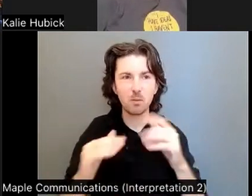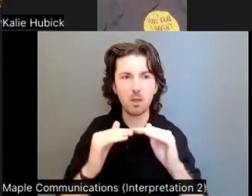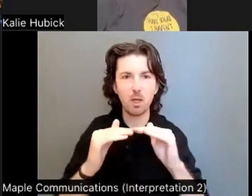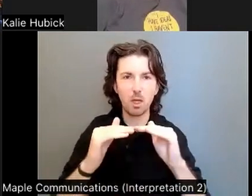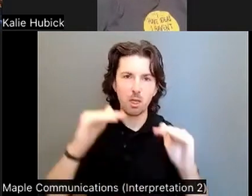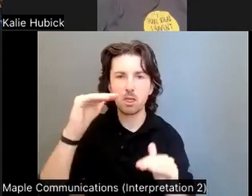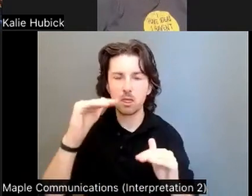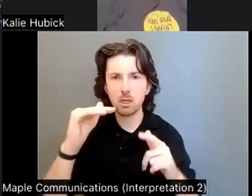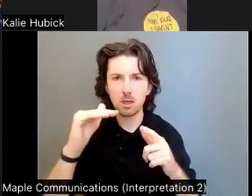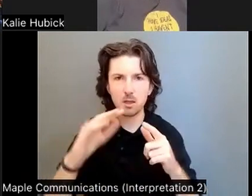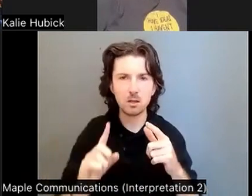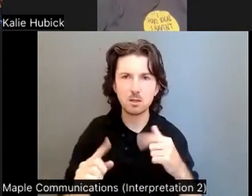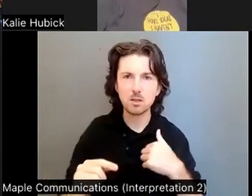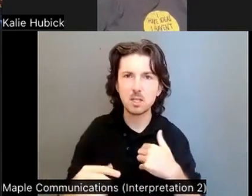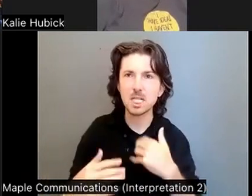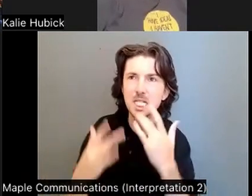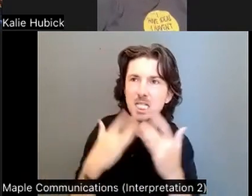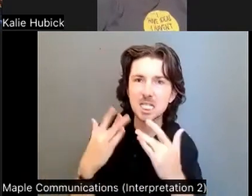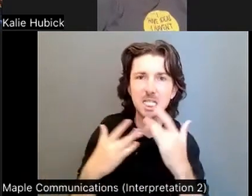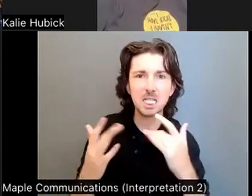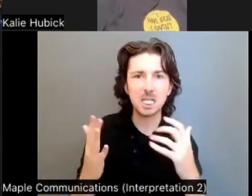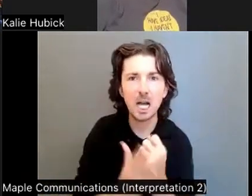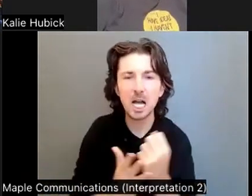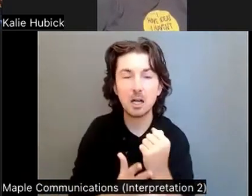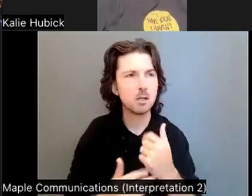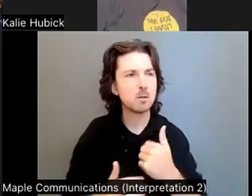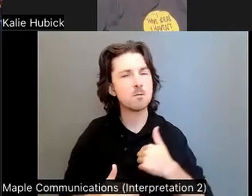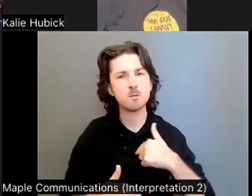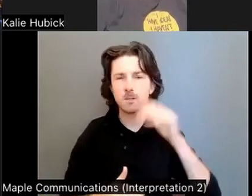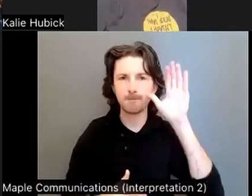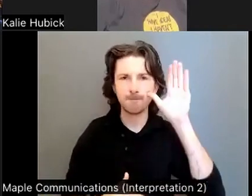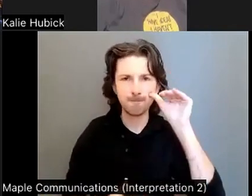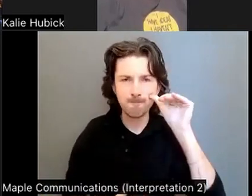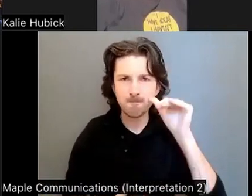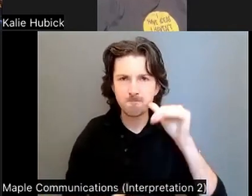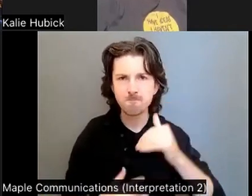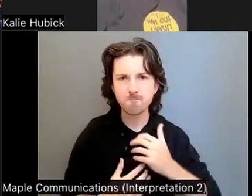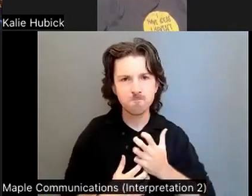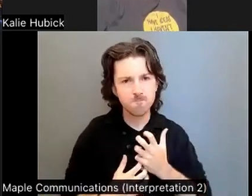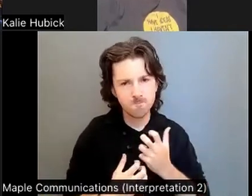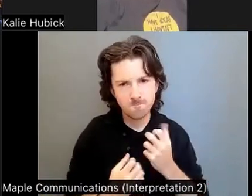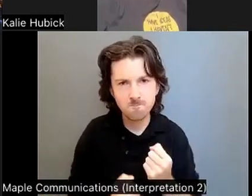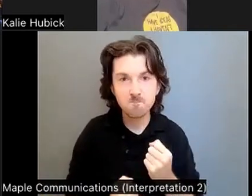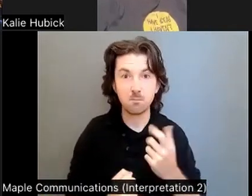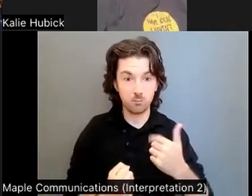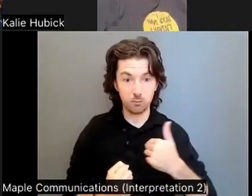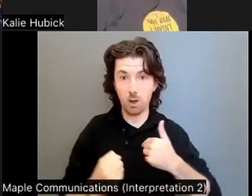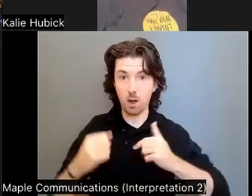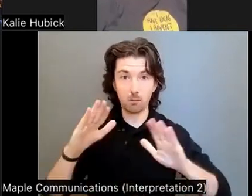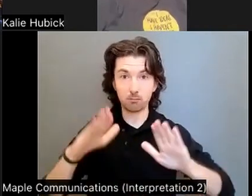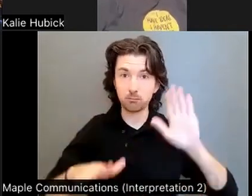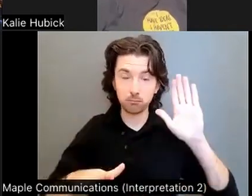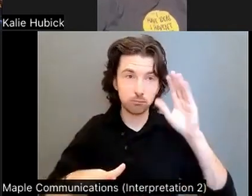you know, my personal experience is a testimony of what happens if we don't dismantle this